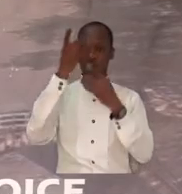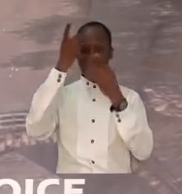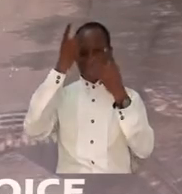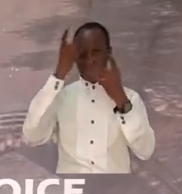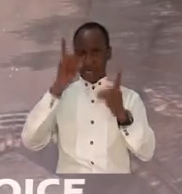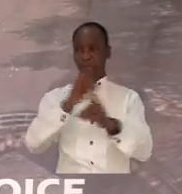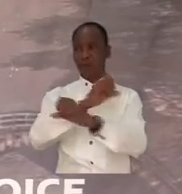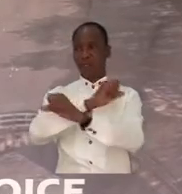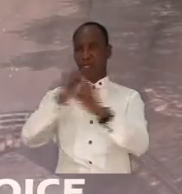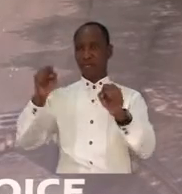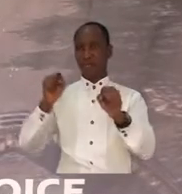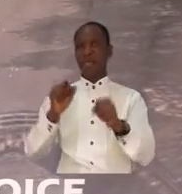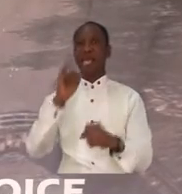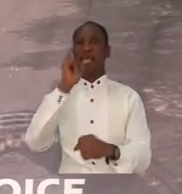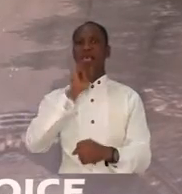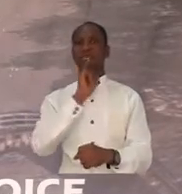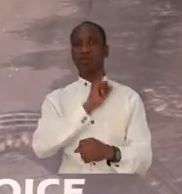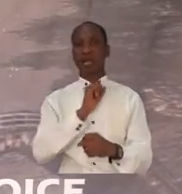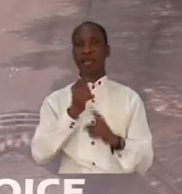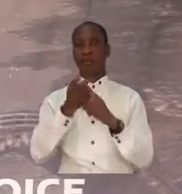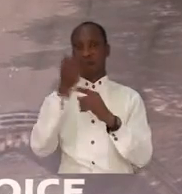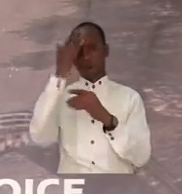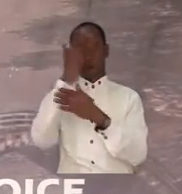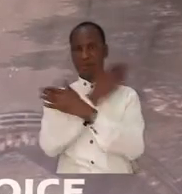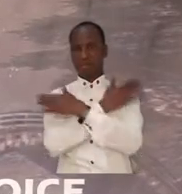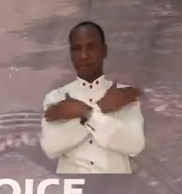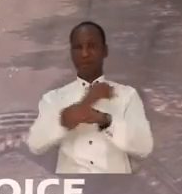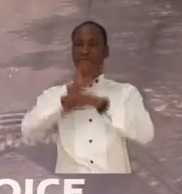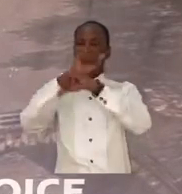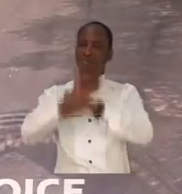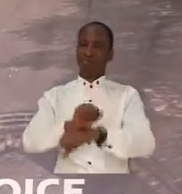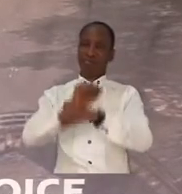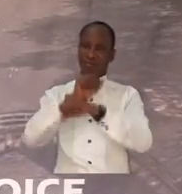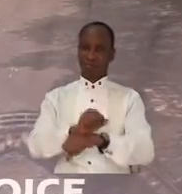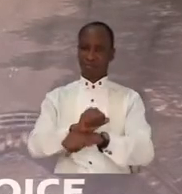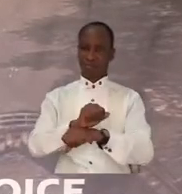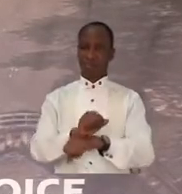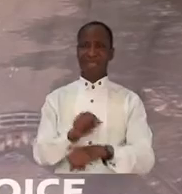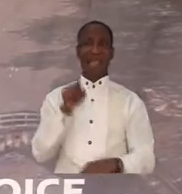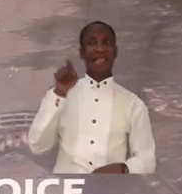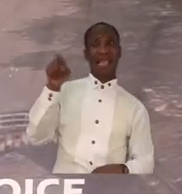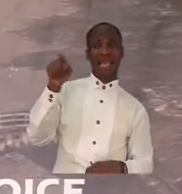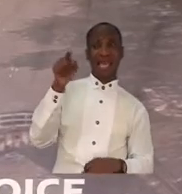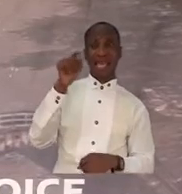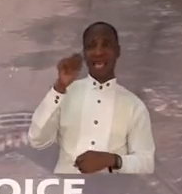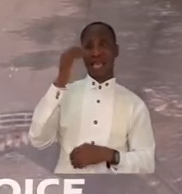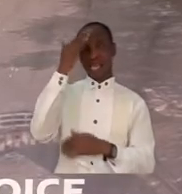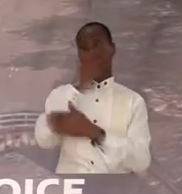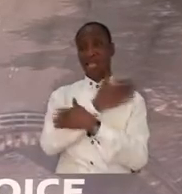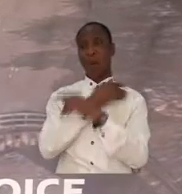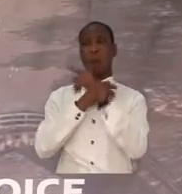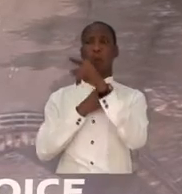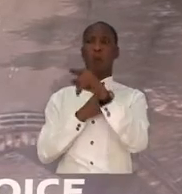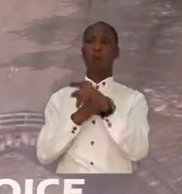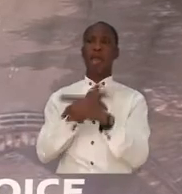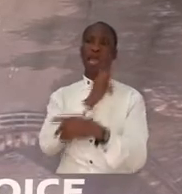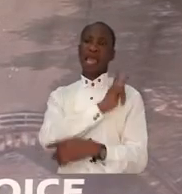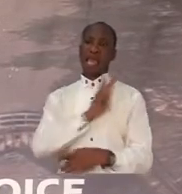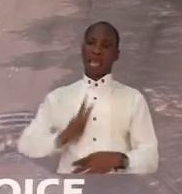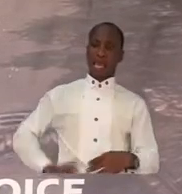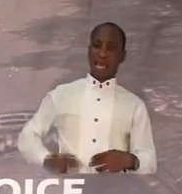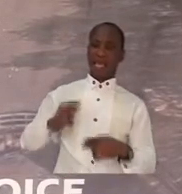afi Pharaoh tisusi mempene mamonko na Israel fo ne ye media na wo Moses kura onyankopon na